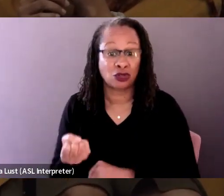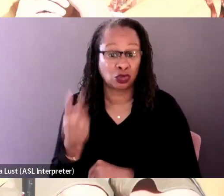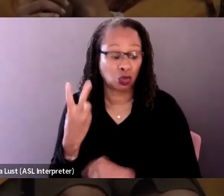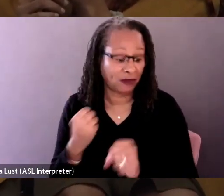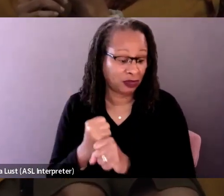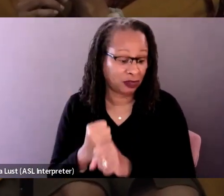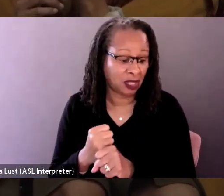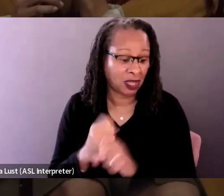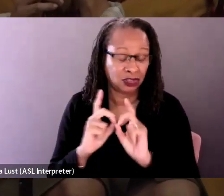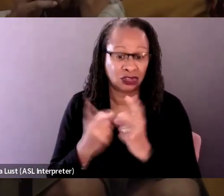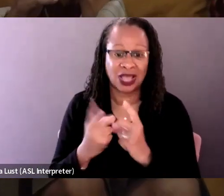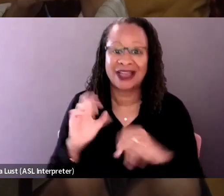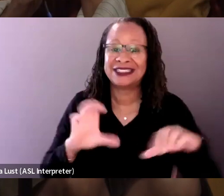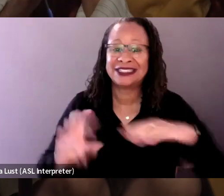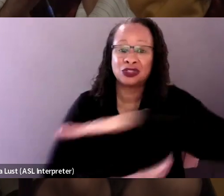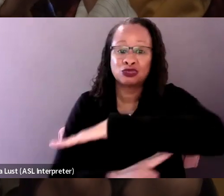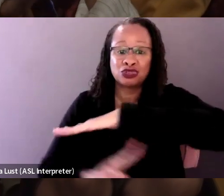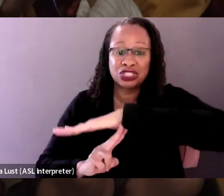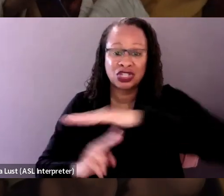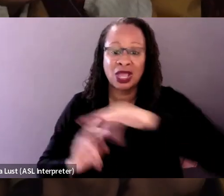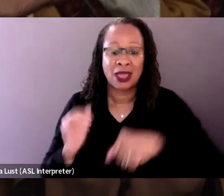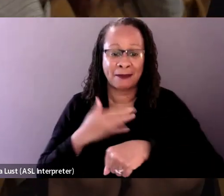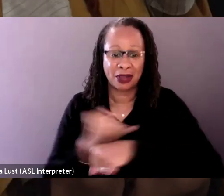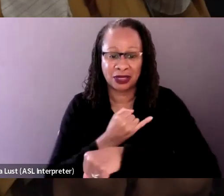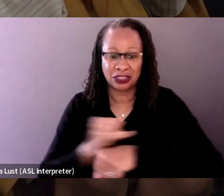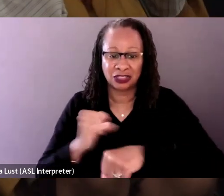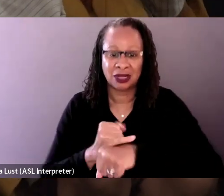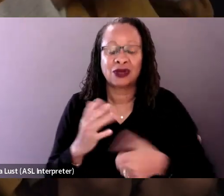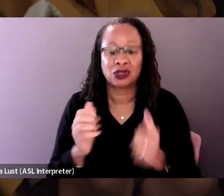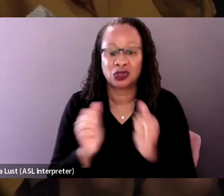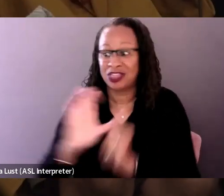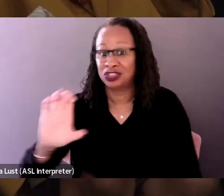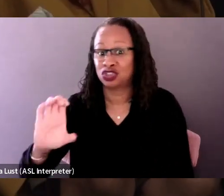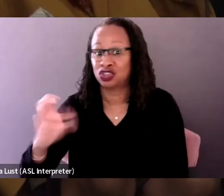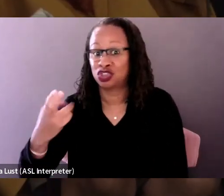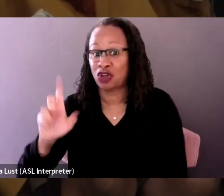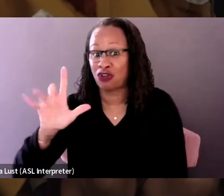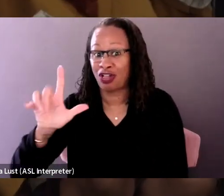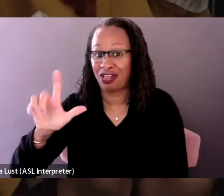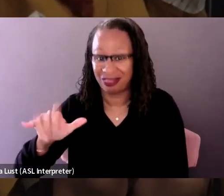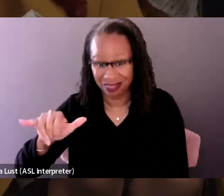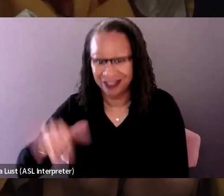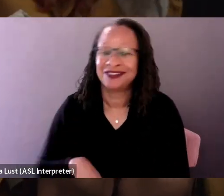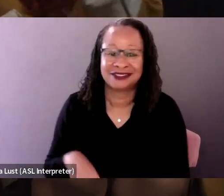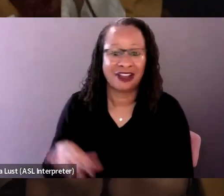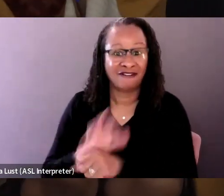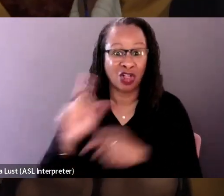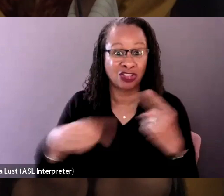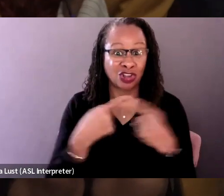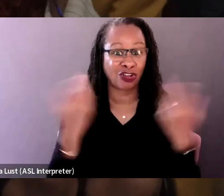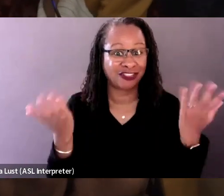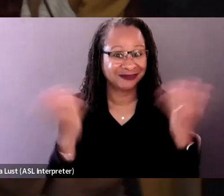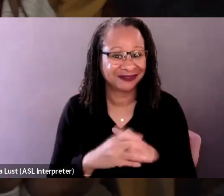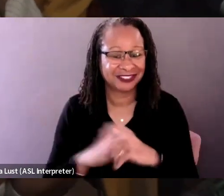did Bridges, and my internship was actually with Cheryl, so yeah. Full circle. Who would have